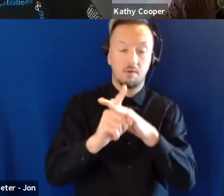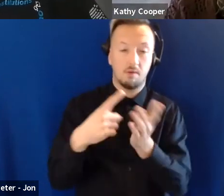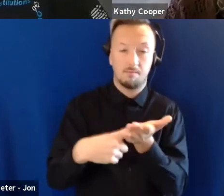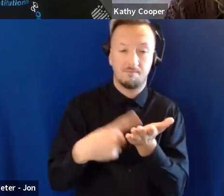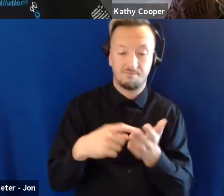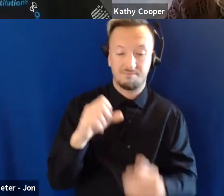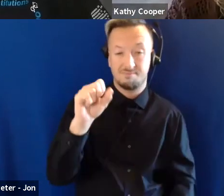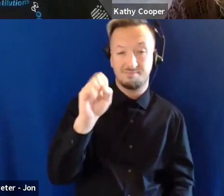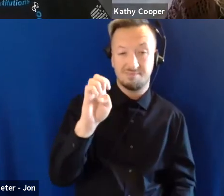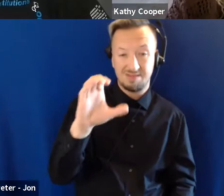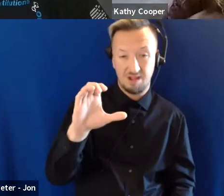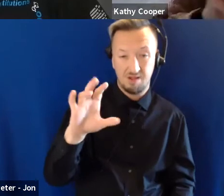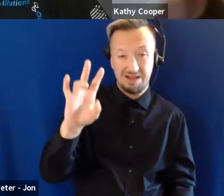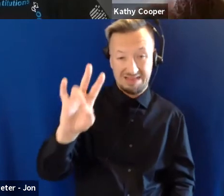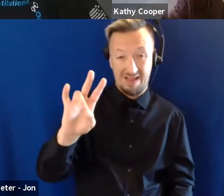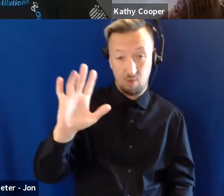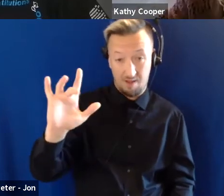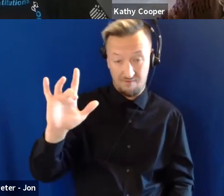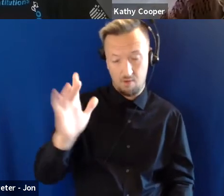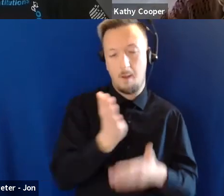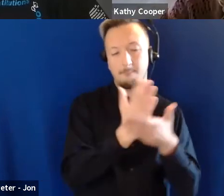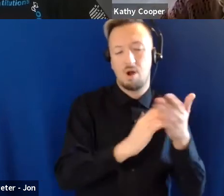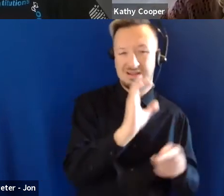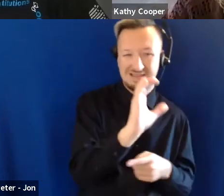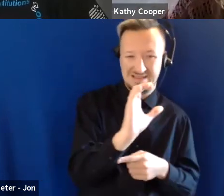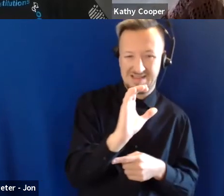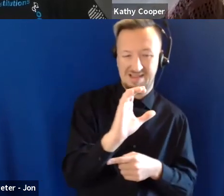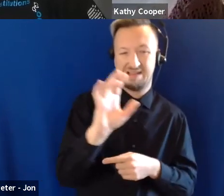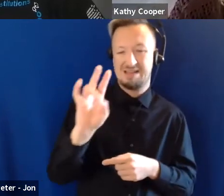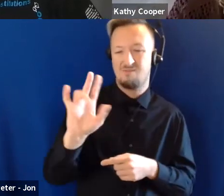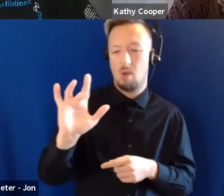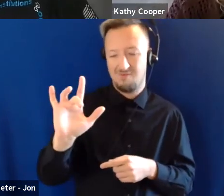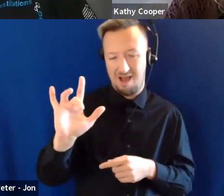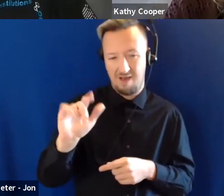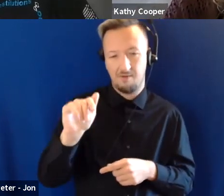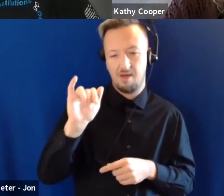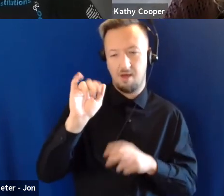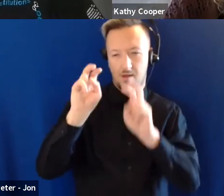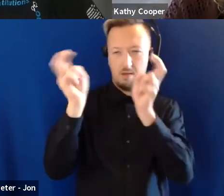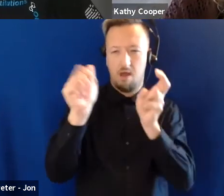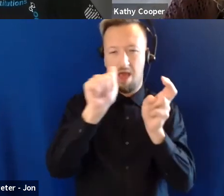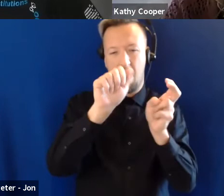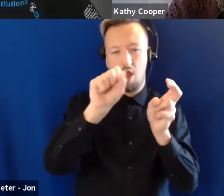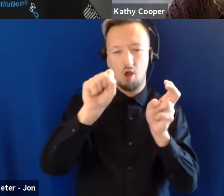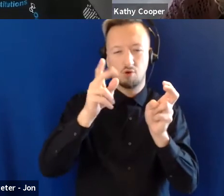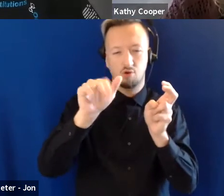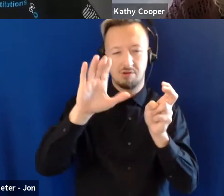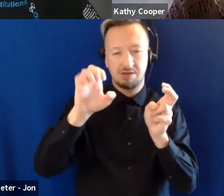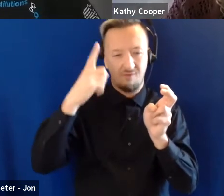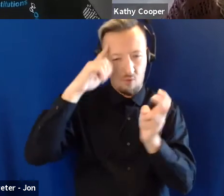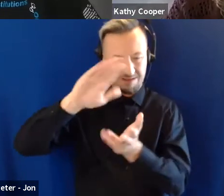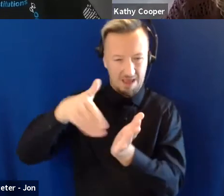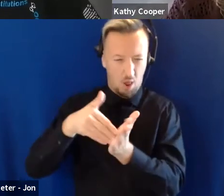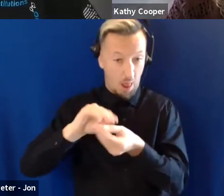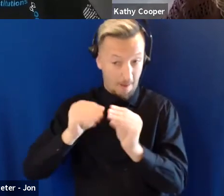section 725, well, Part C, section 725, under the assurances for centers, number 12, I think